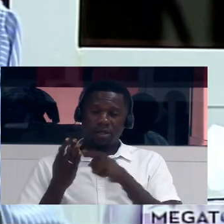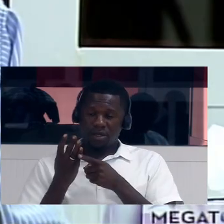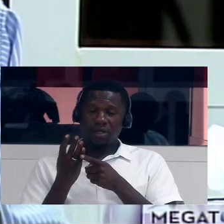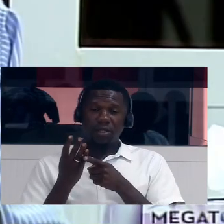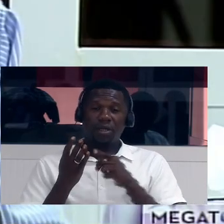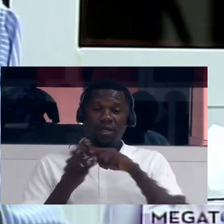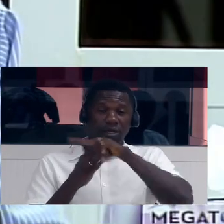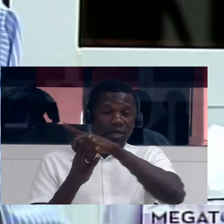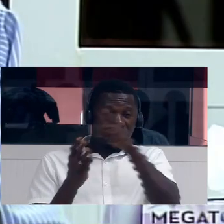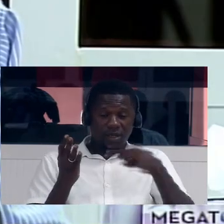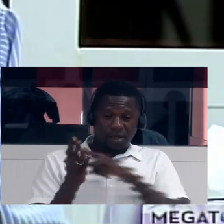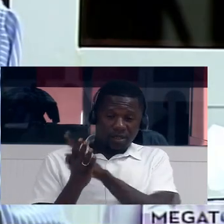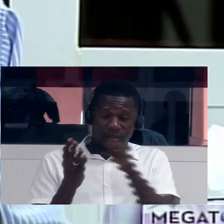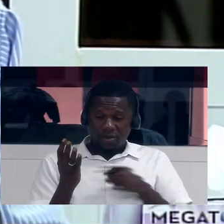us.